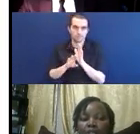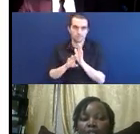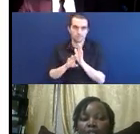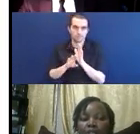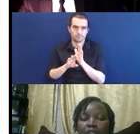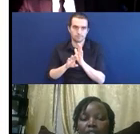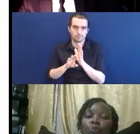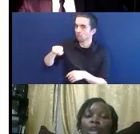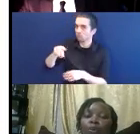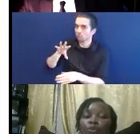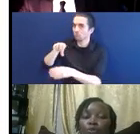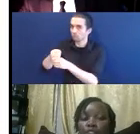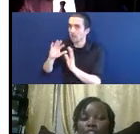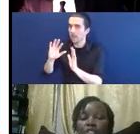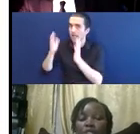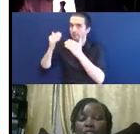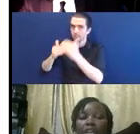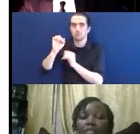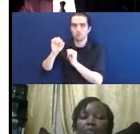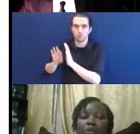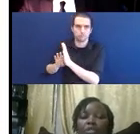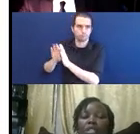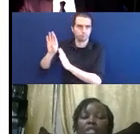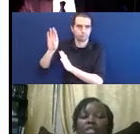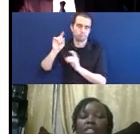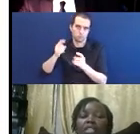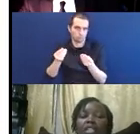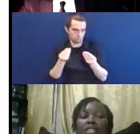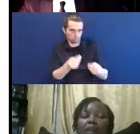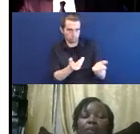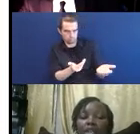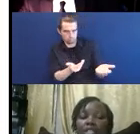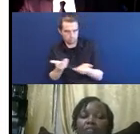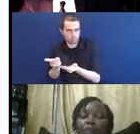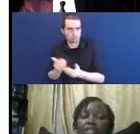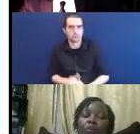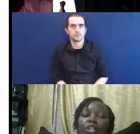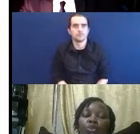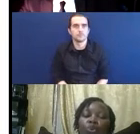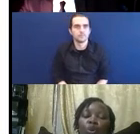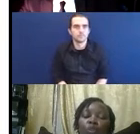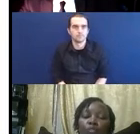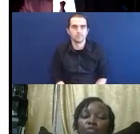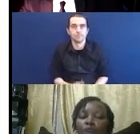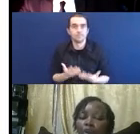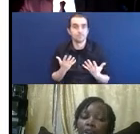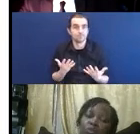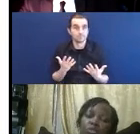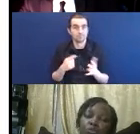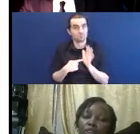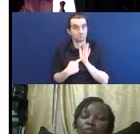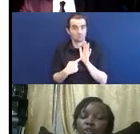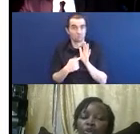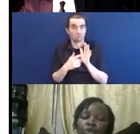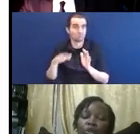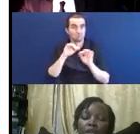people to be able to fit in society, because it doesn't just come on a silver platter. We need to fight for our rights. We need to fight